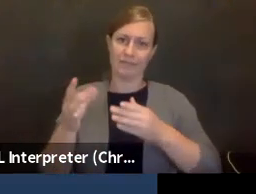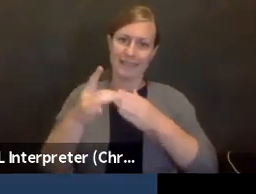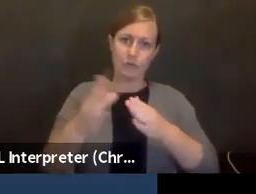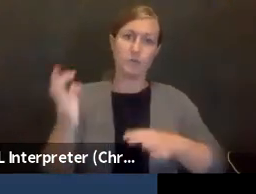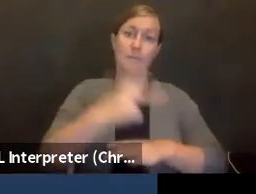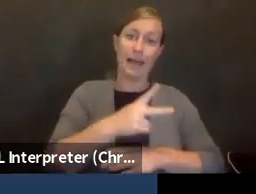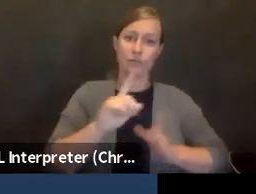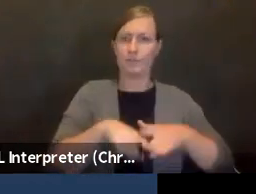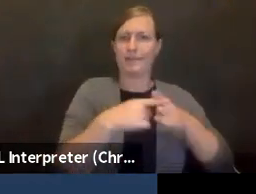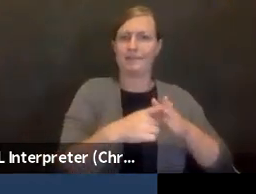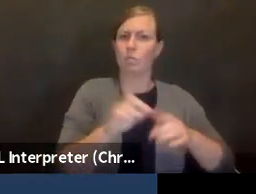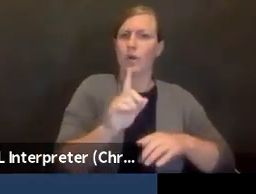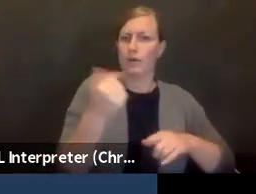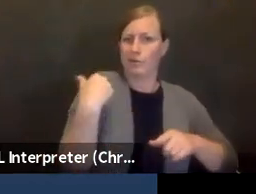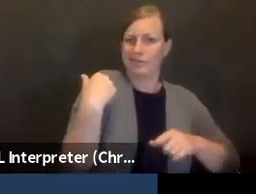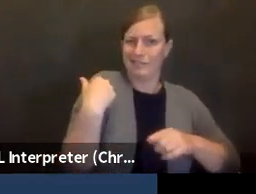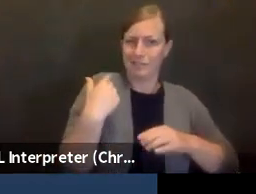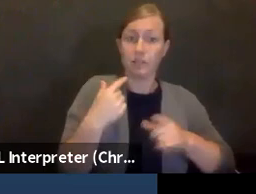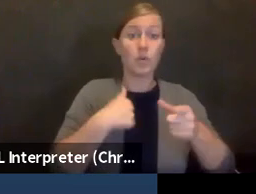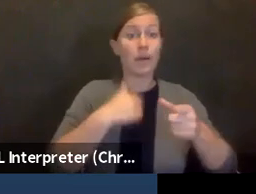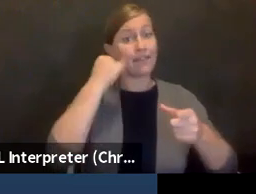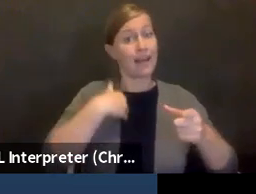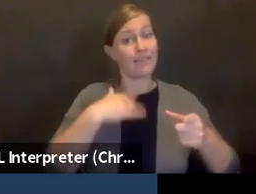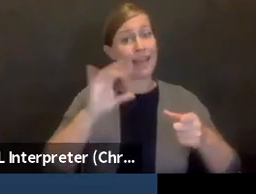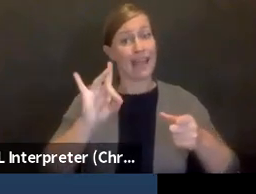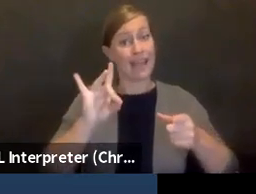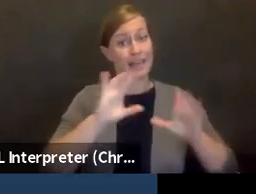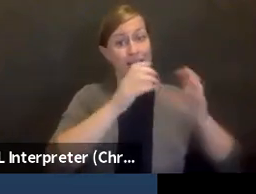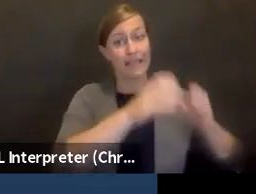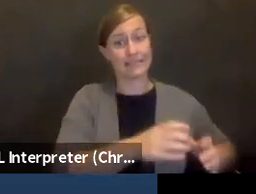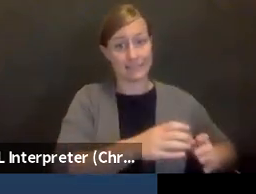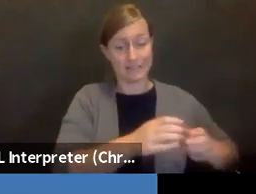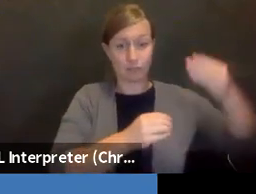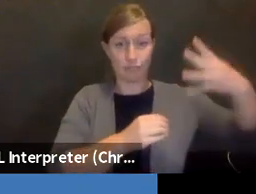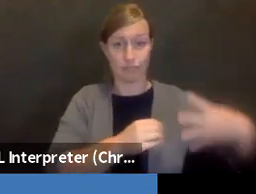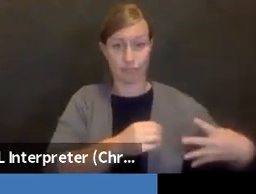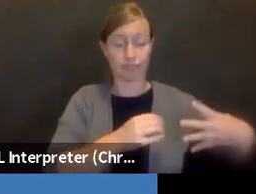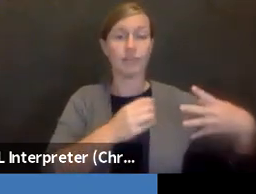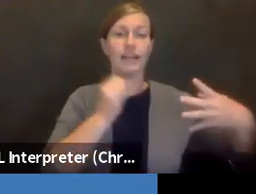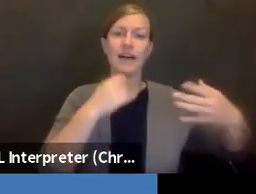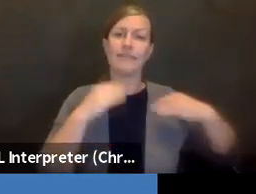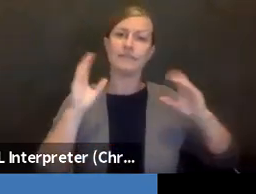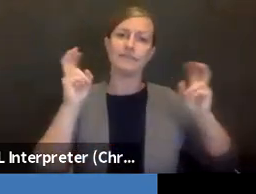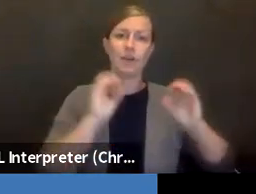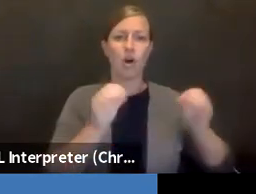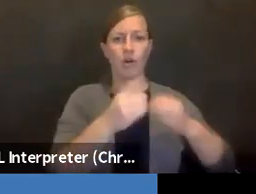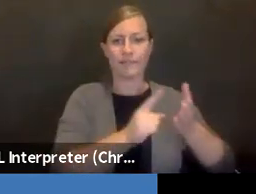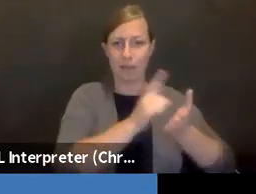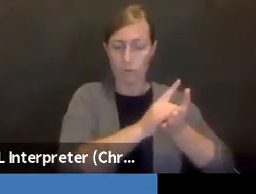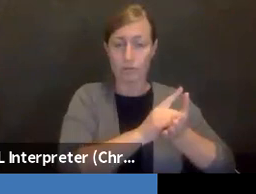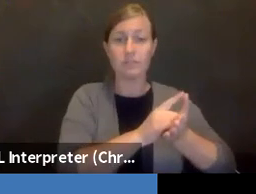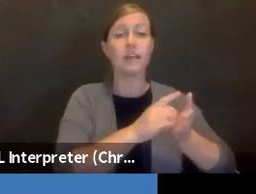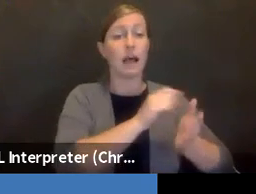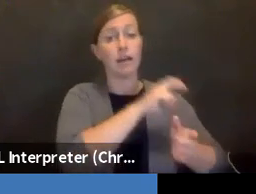my 8 classes I have over here and I had this office hours class open, when I had logged back in, it would have taken me back to my login of